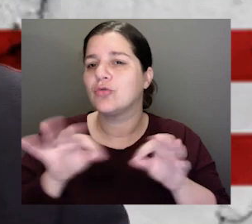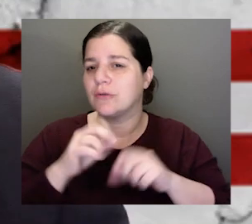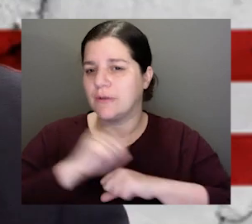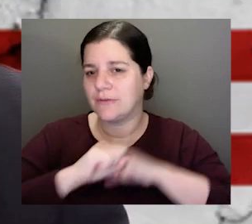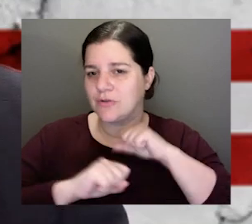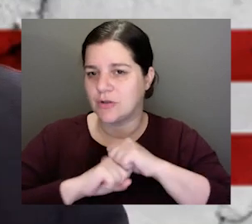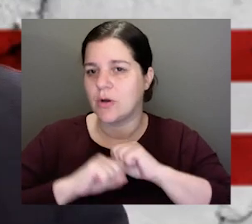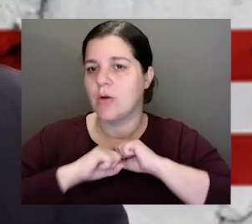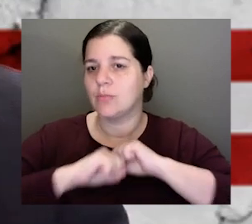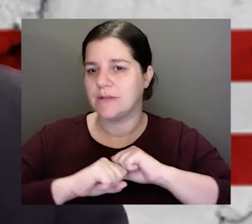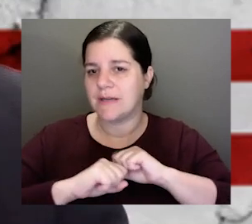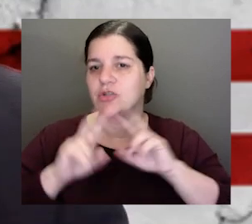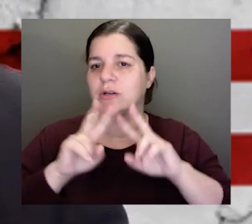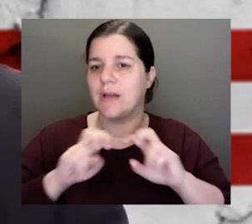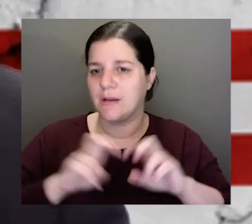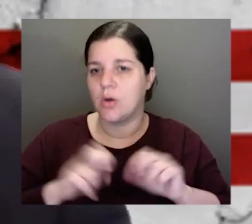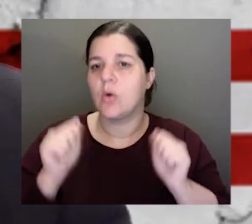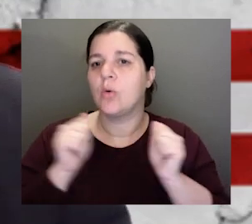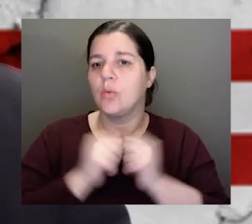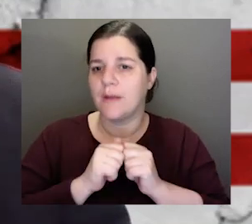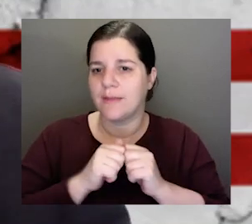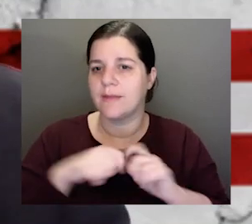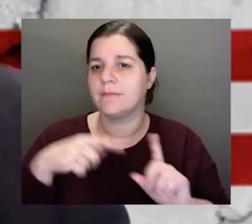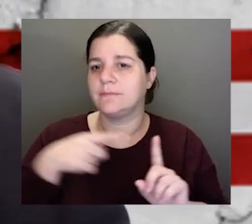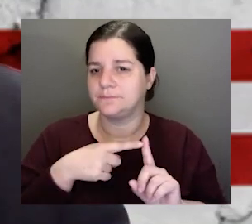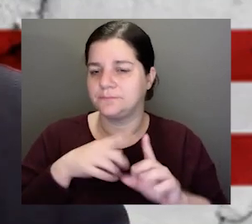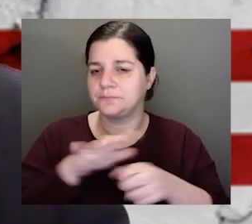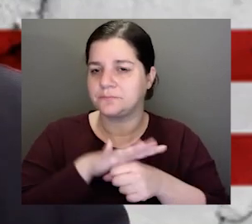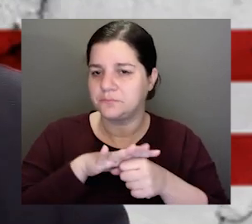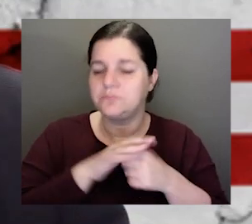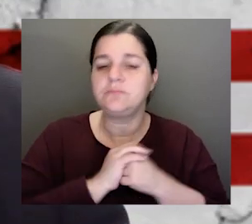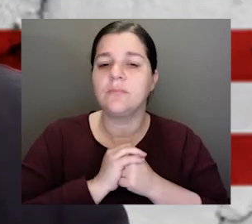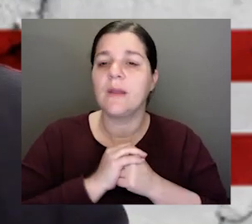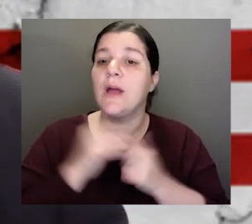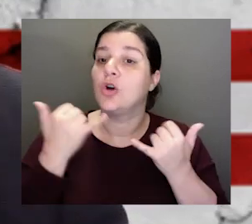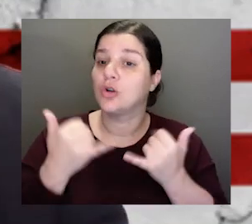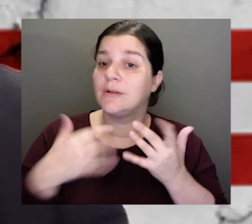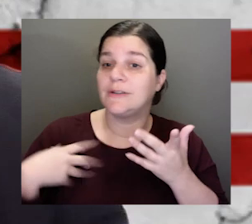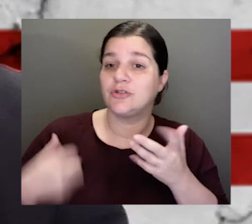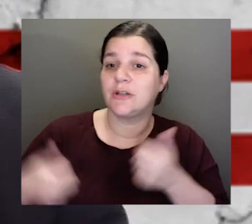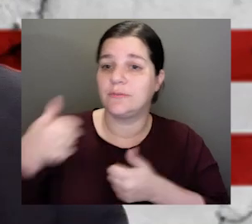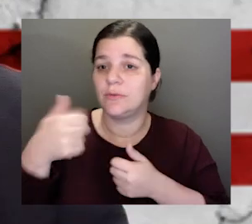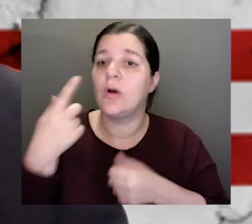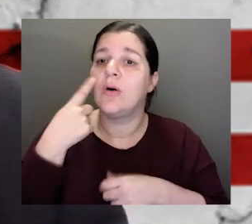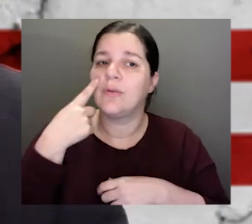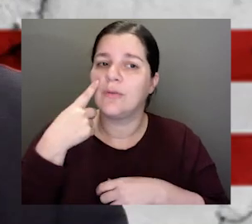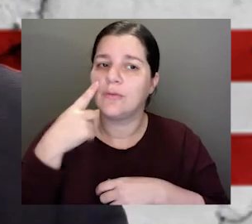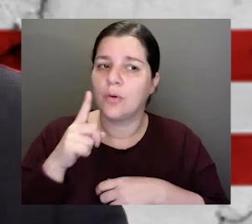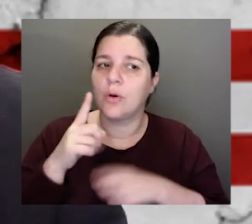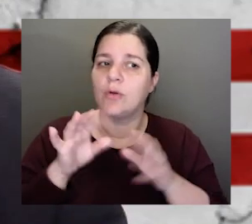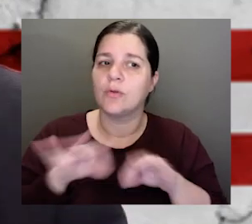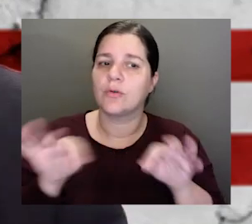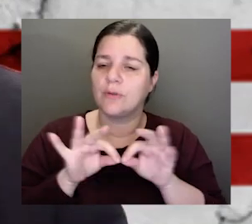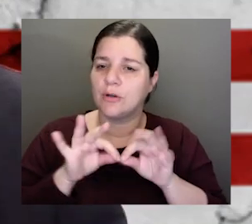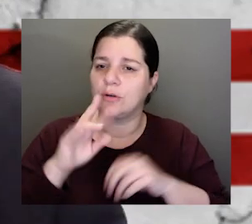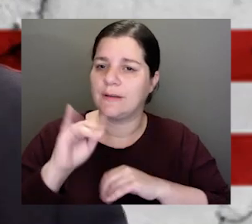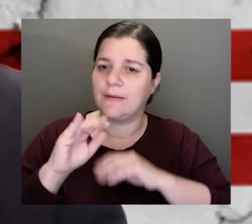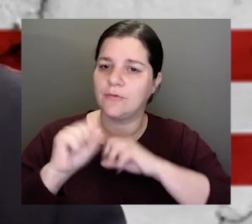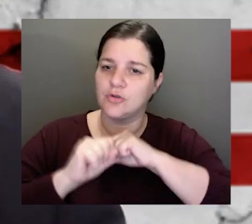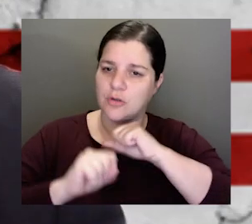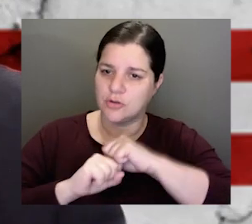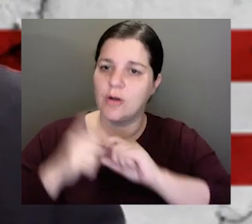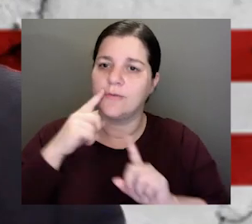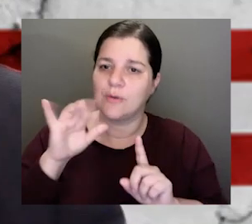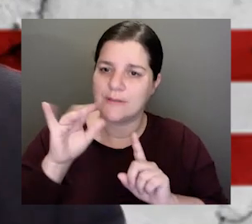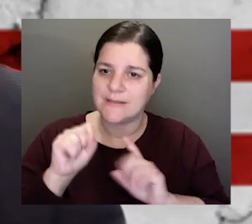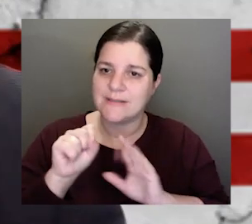protection analyst with the DCIMIC. He currently chairs the Critical Infrastructure Working Group and serves on the Executive Committee for CISA's